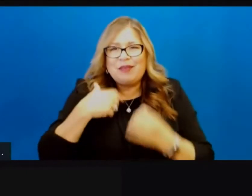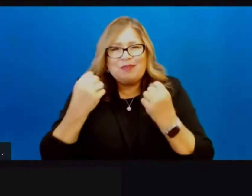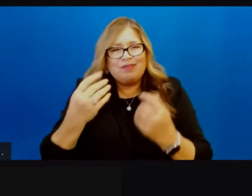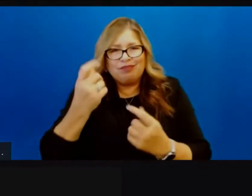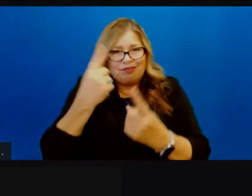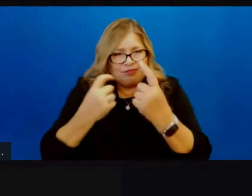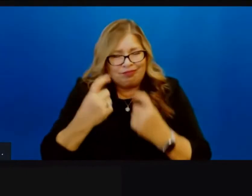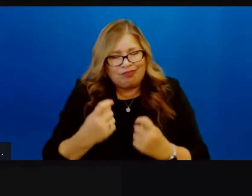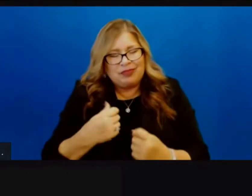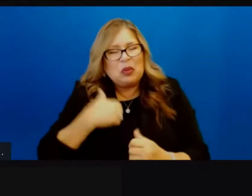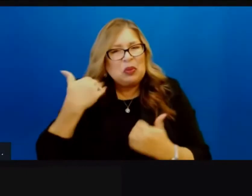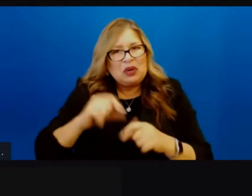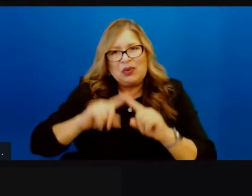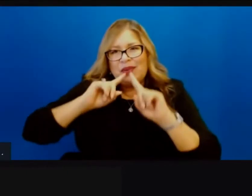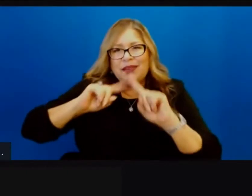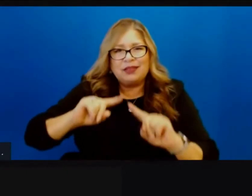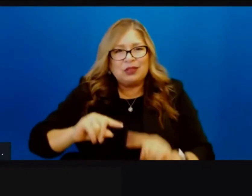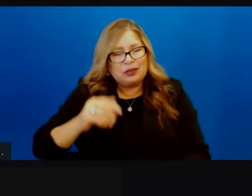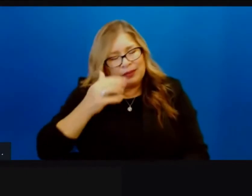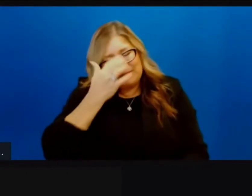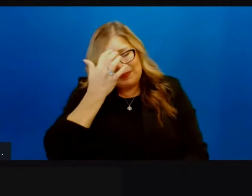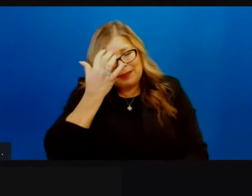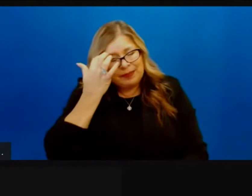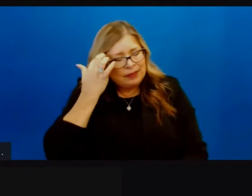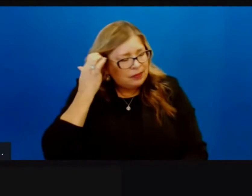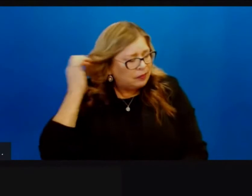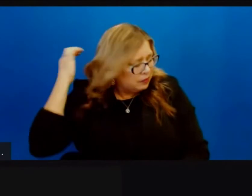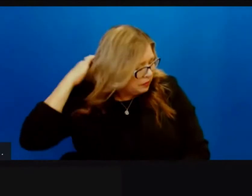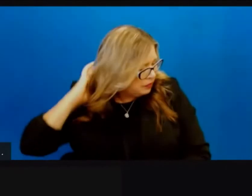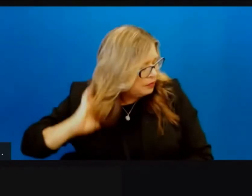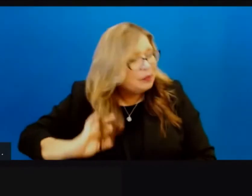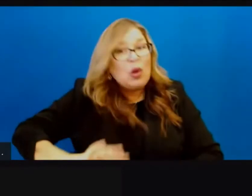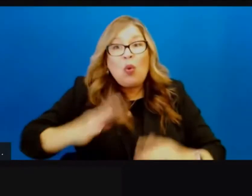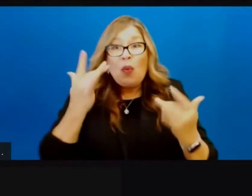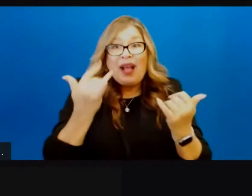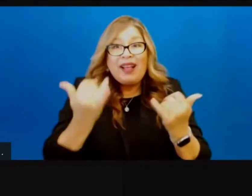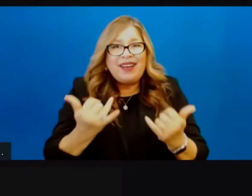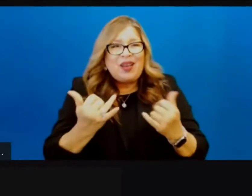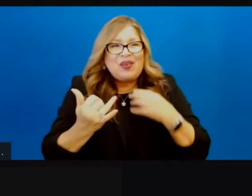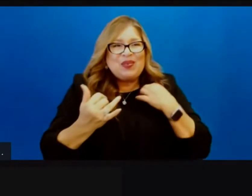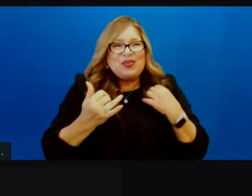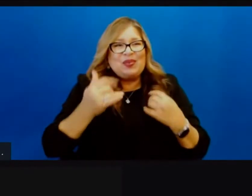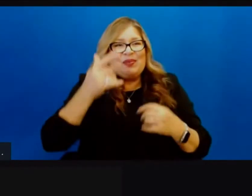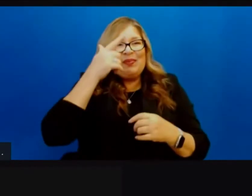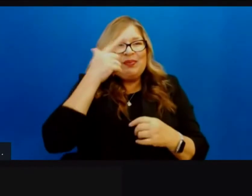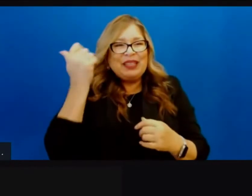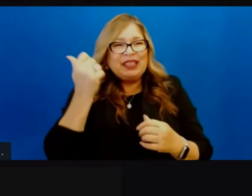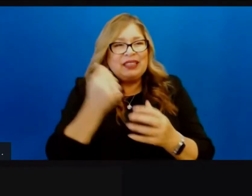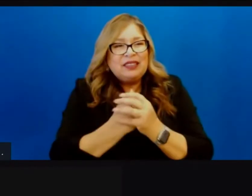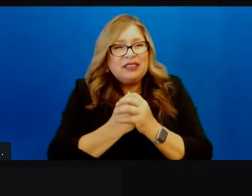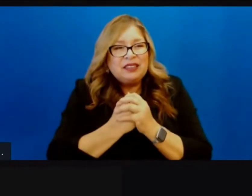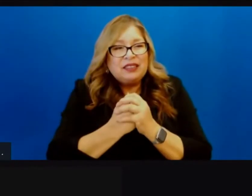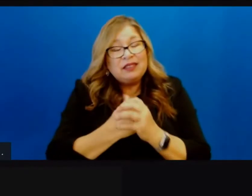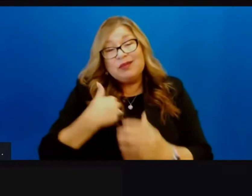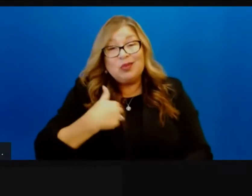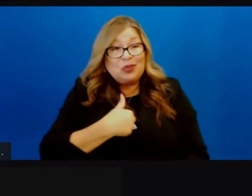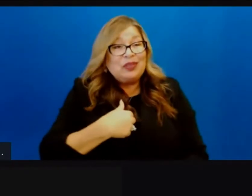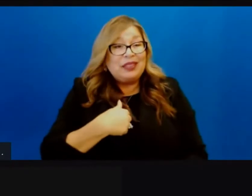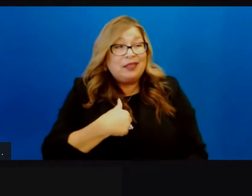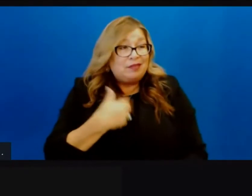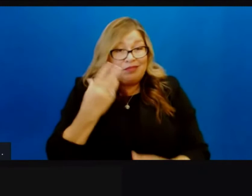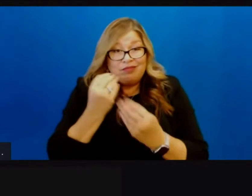questions. So why now? I'll try to take them in order. Why now? Because we said we would look at the